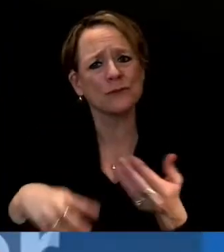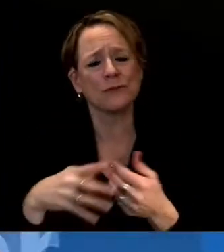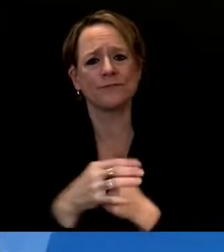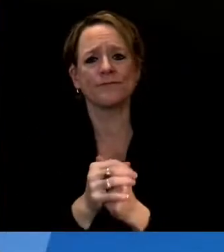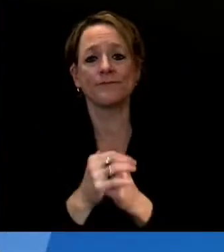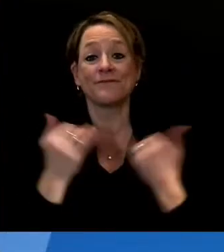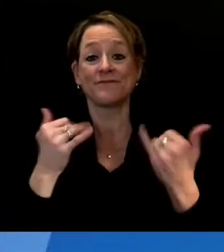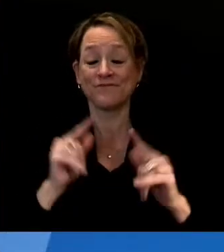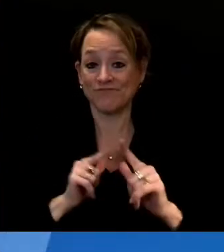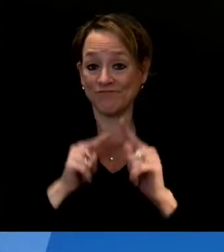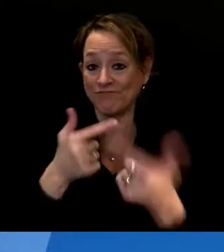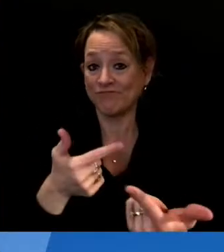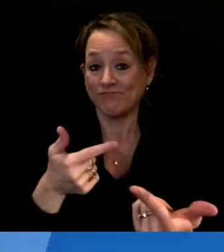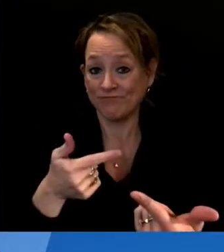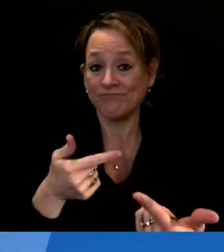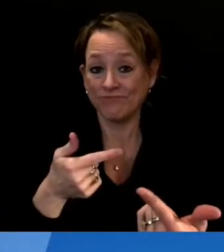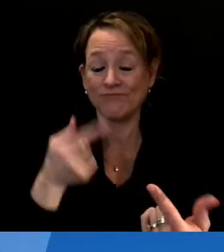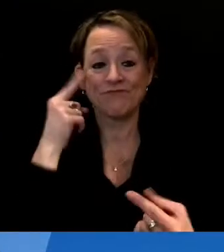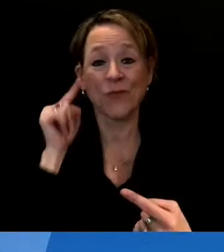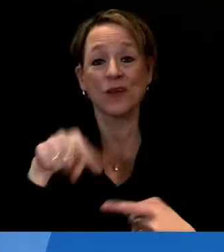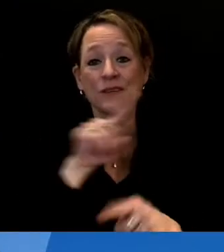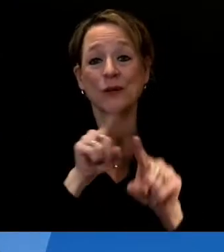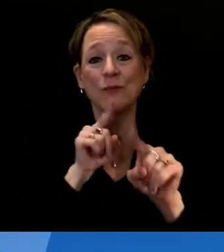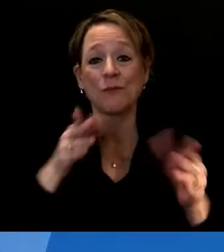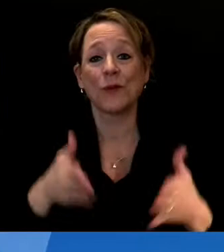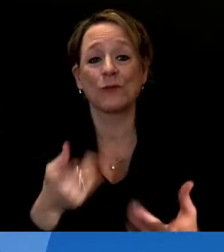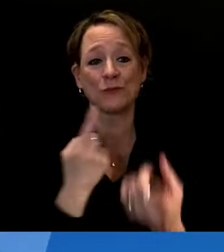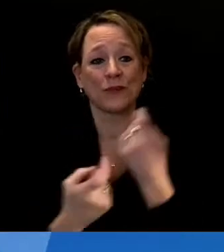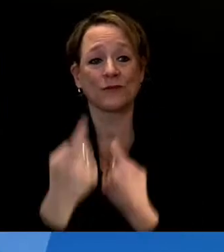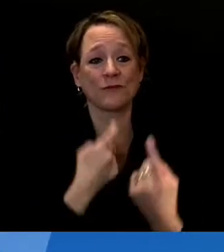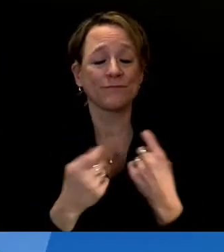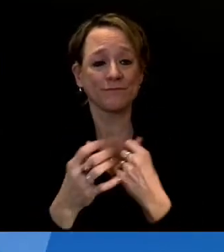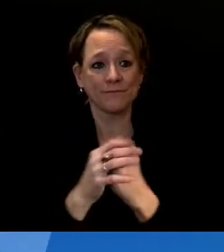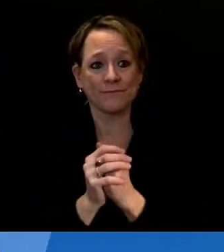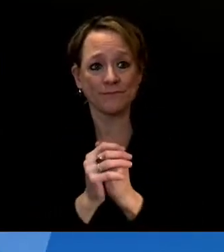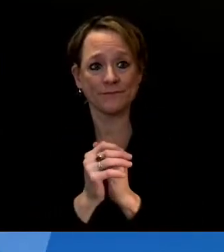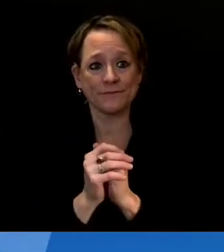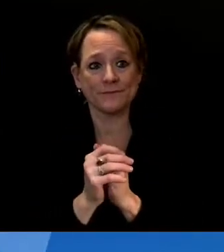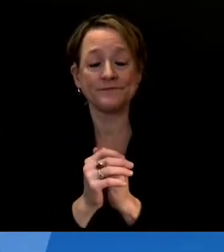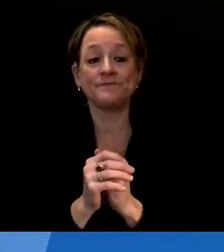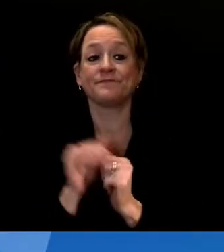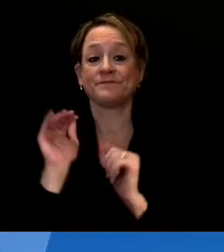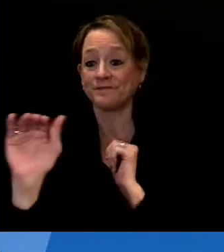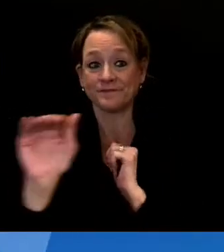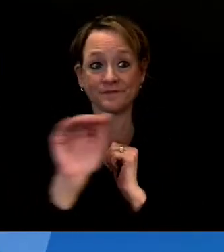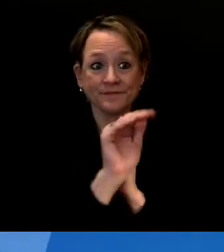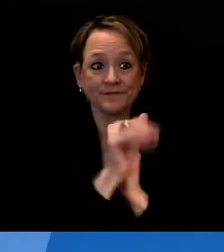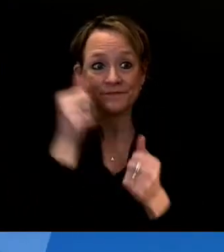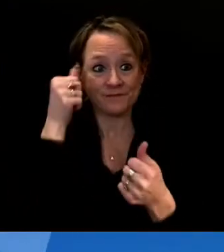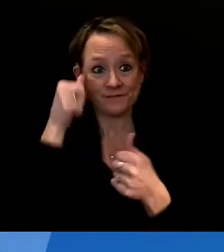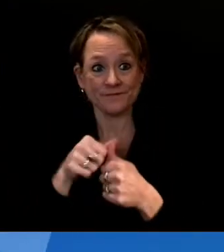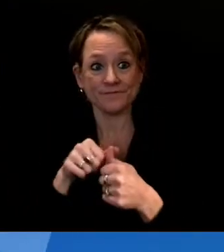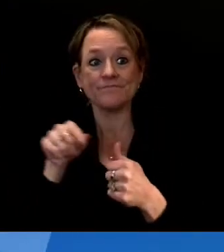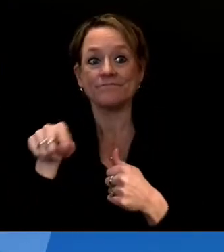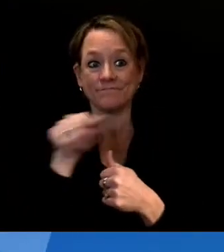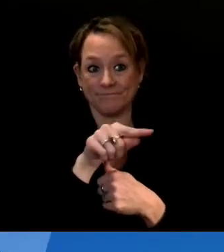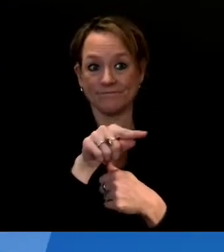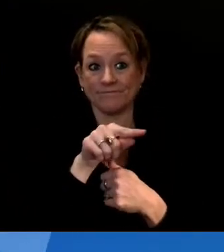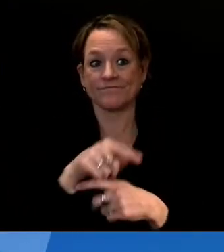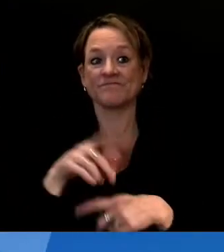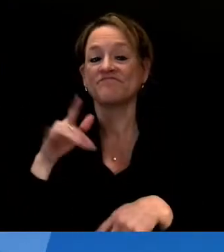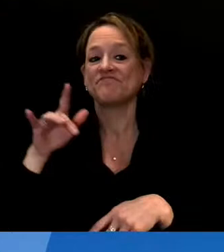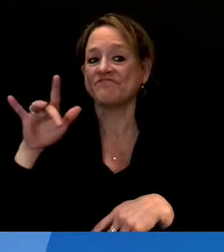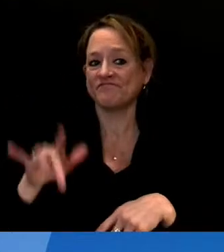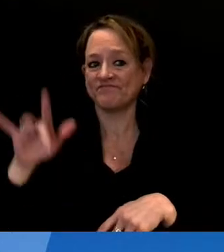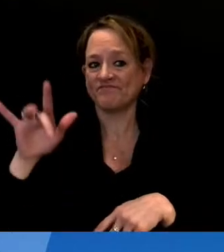And a reminder to maintain audio quality, please remain muted until it is time to ask your question. And if you're able to do so, use *6 to mute